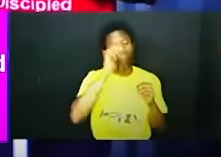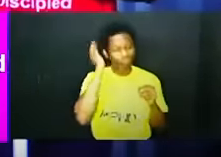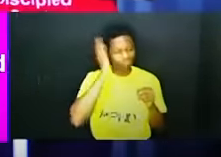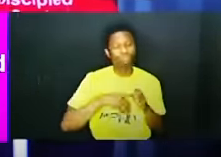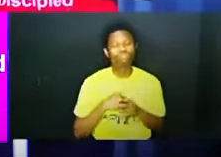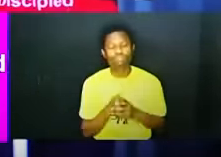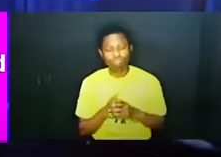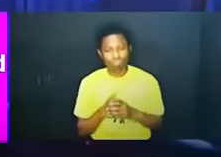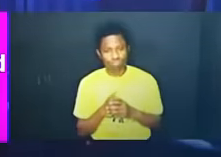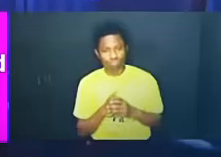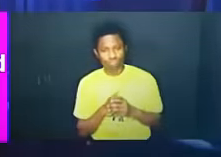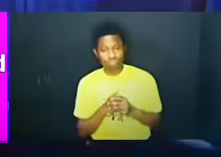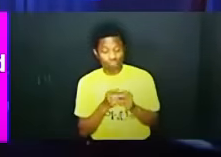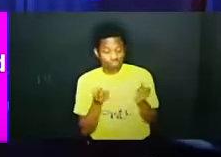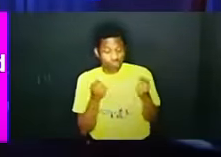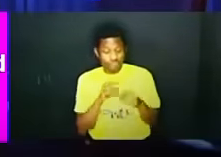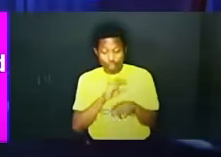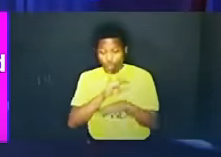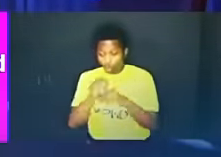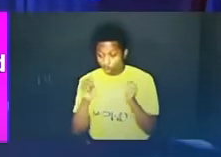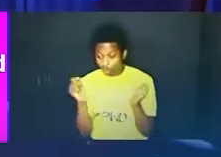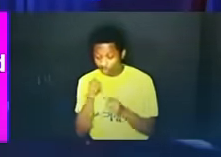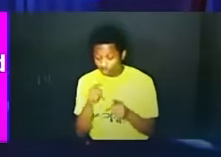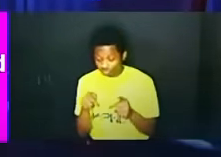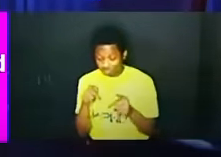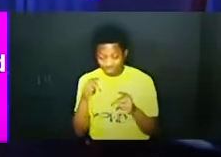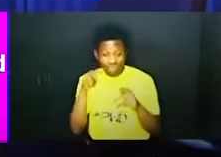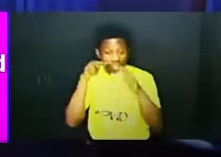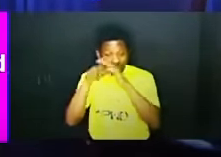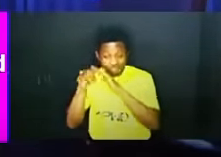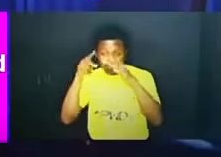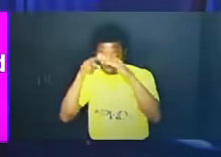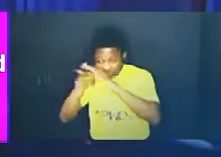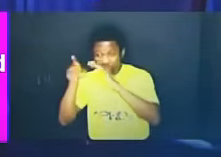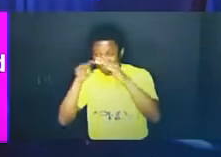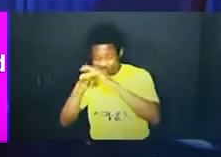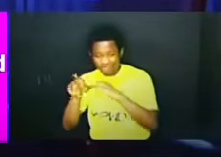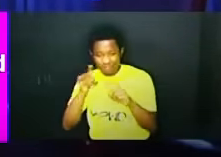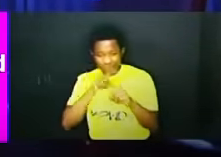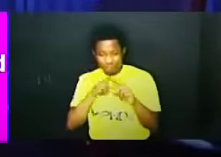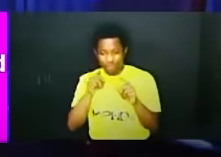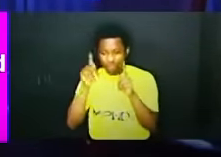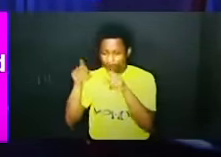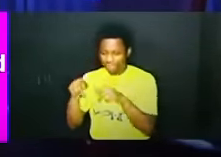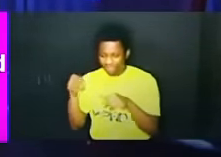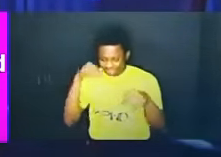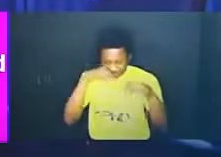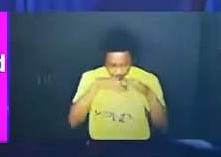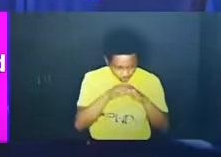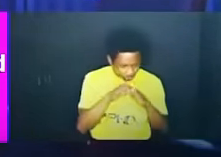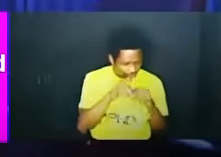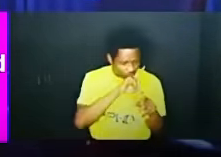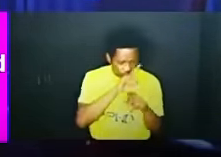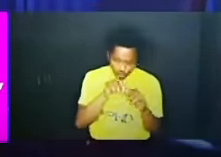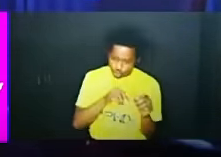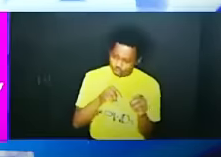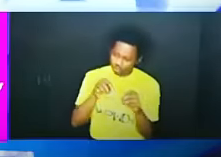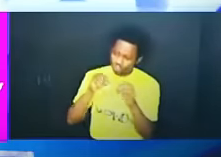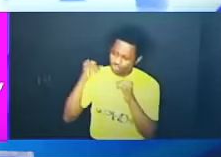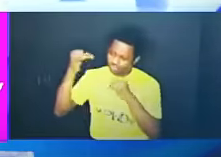biribia ebemu na wonyi na twinennim na wonyi na bunu atan a